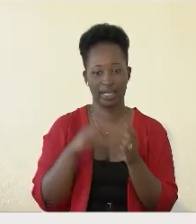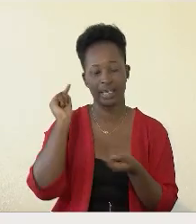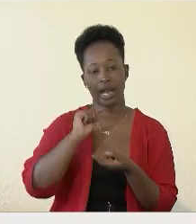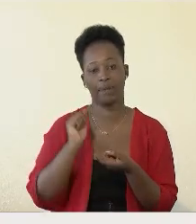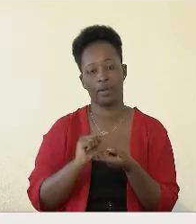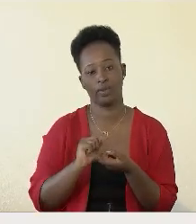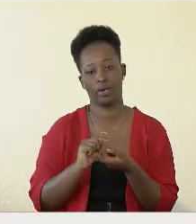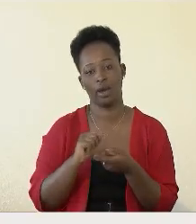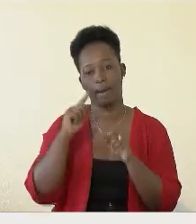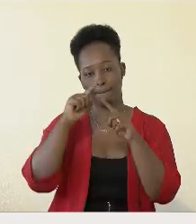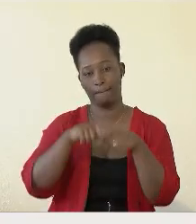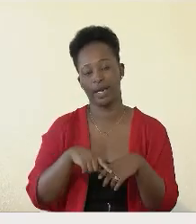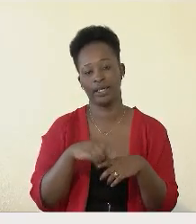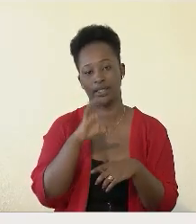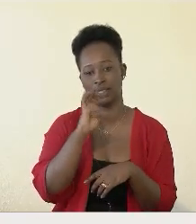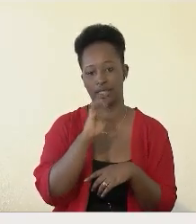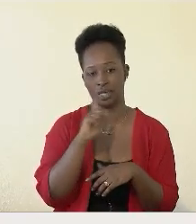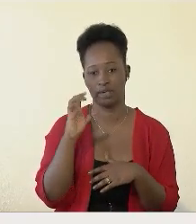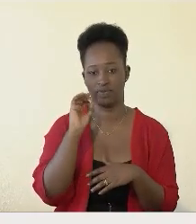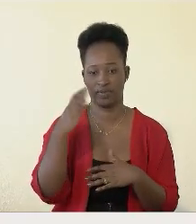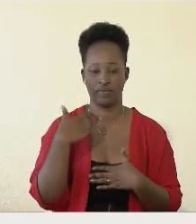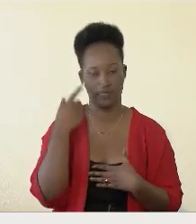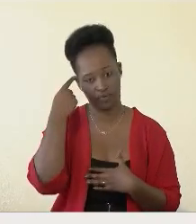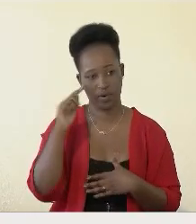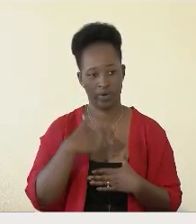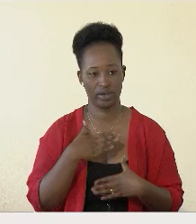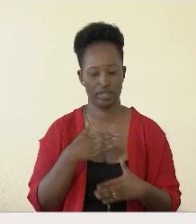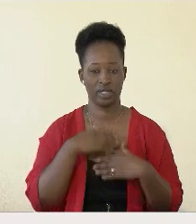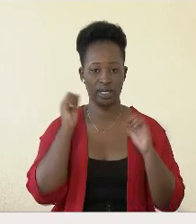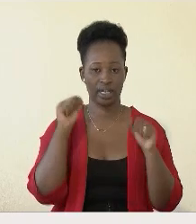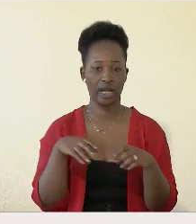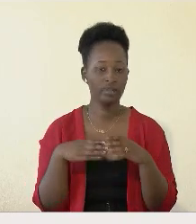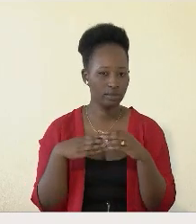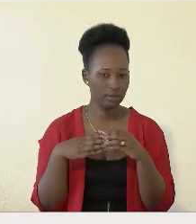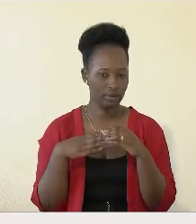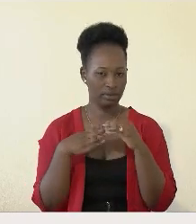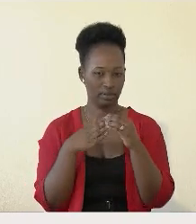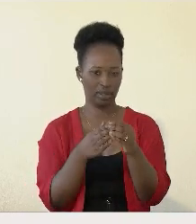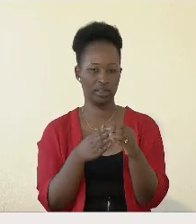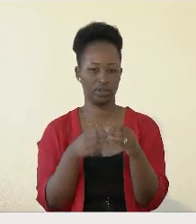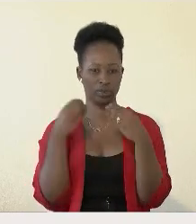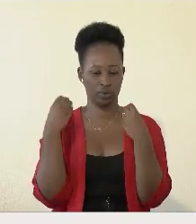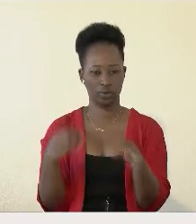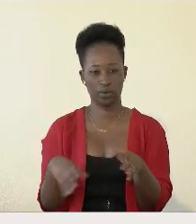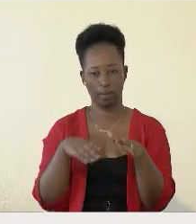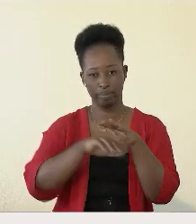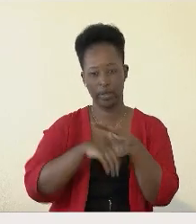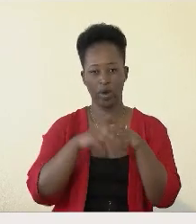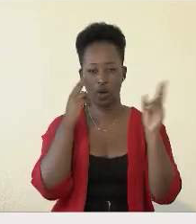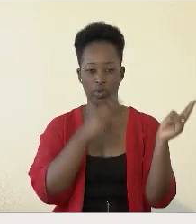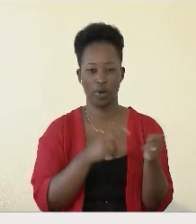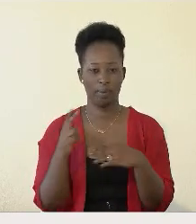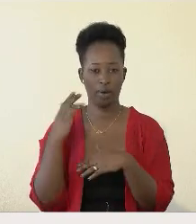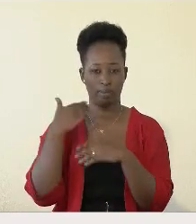respiration. This can lead to drop below the normal. As I said, the normal blood glucose is ranging